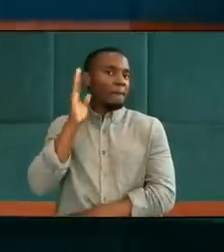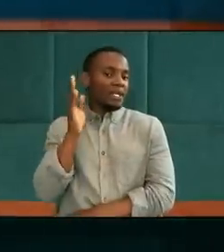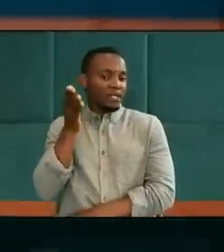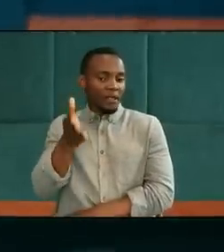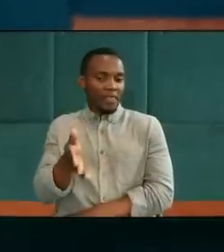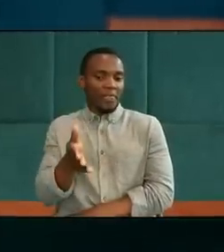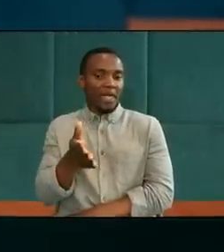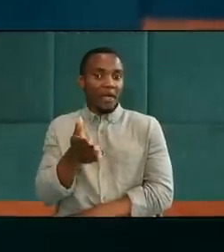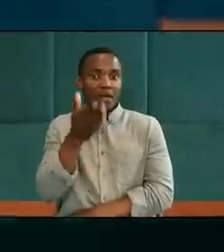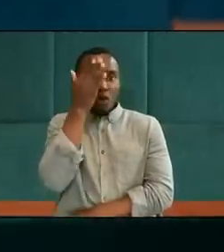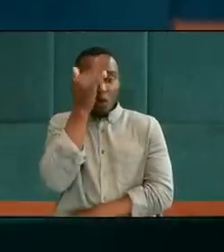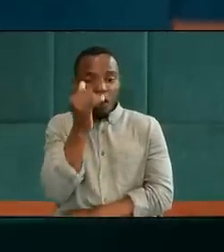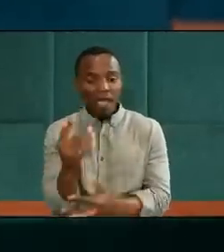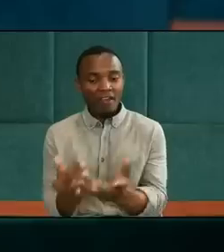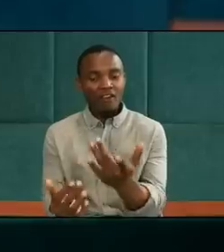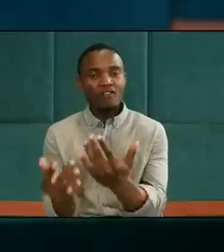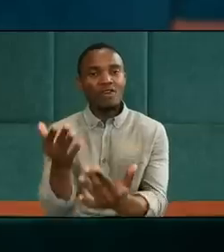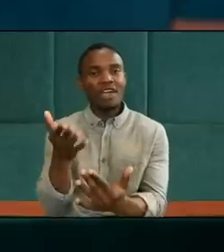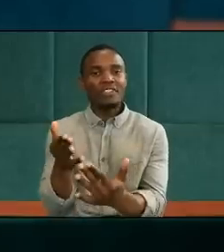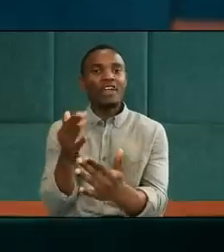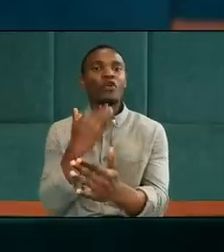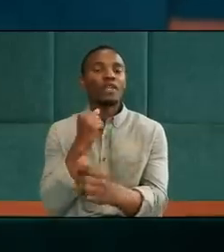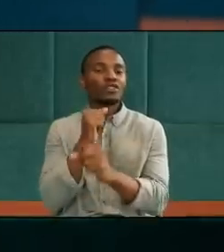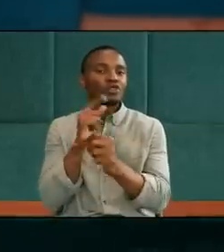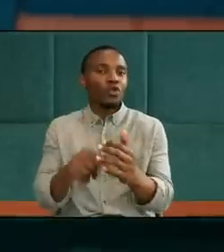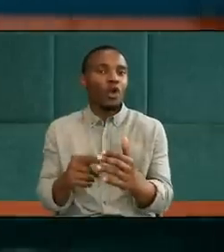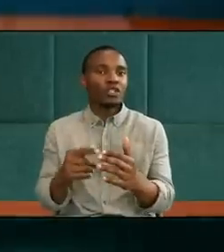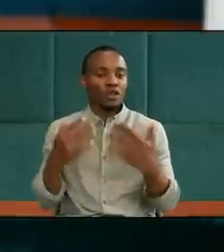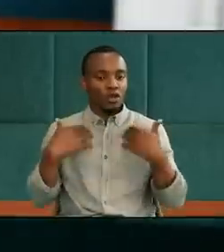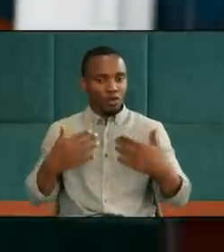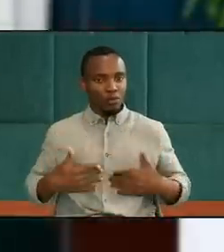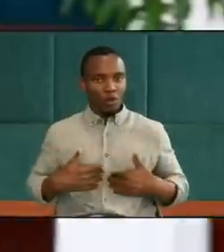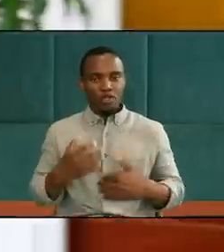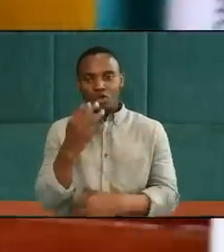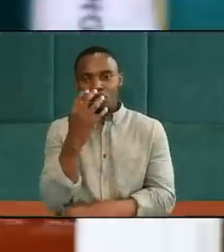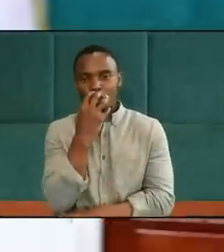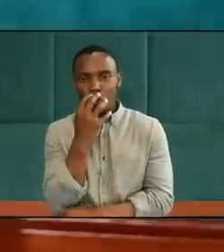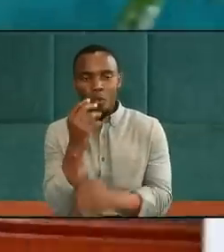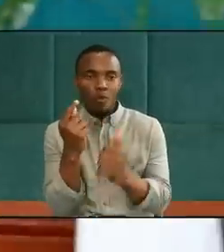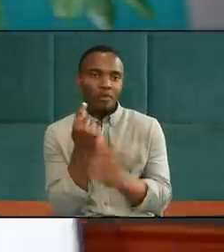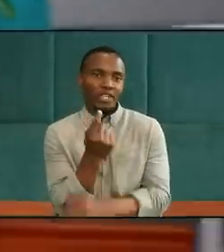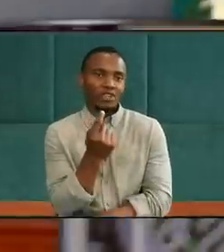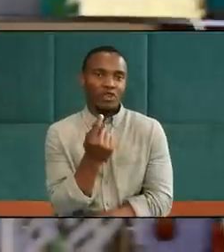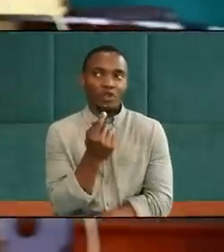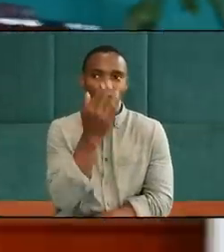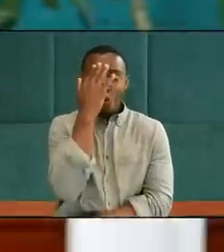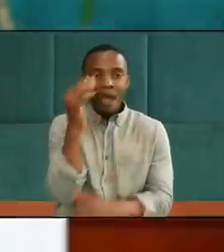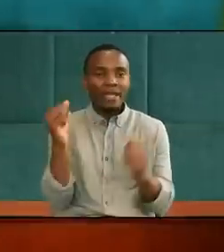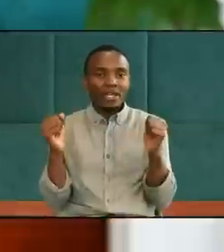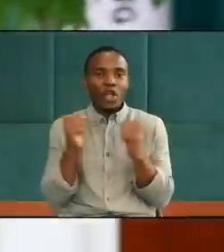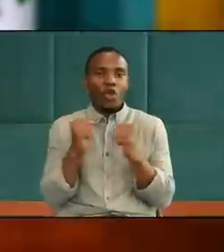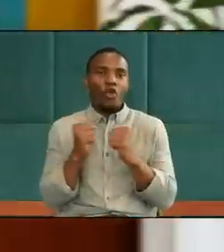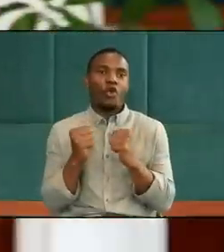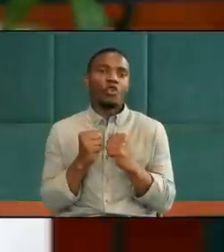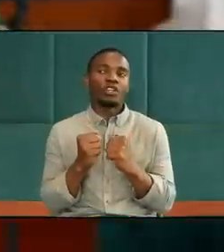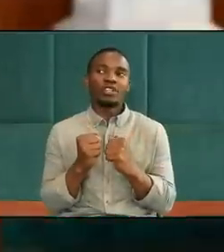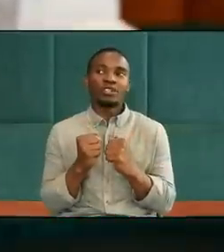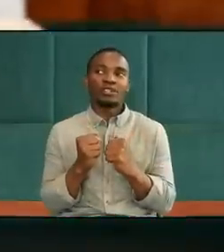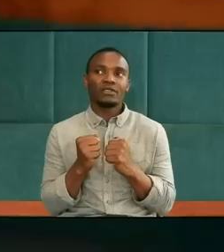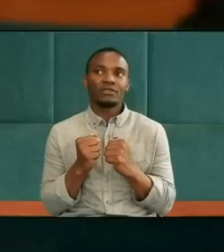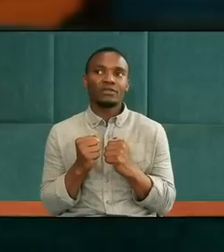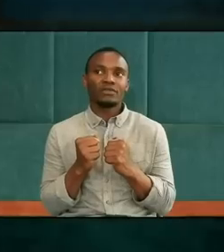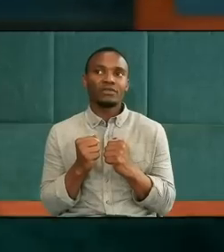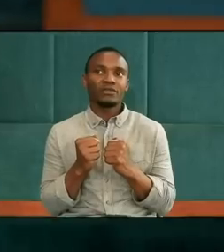little fire to keep themselves warm in the early morning. And Peter, who was freezing, not just physically